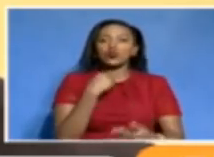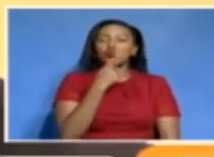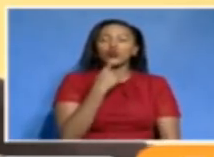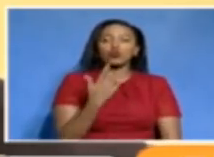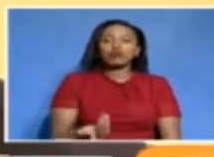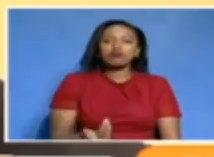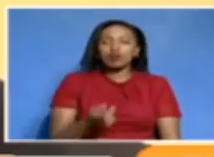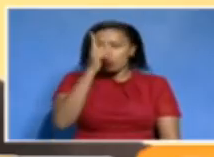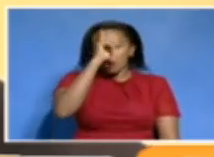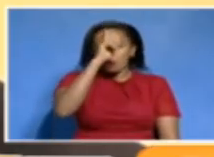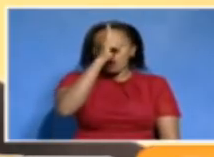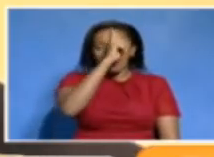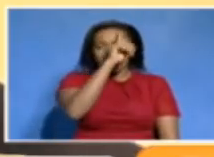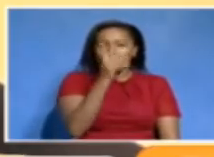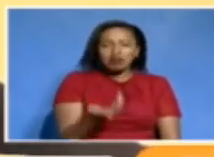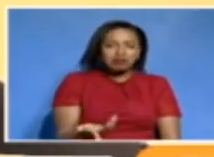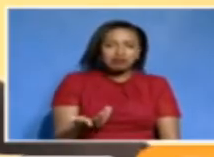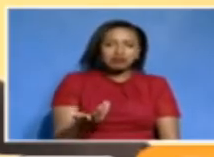cooking